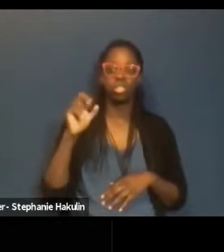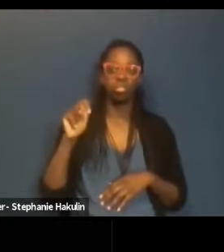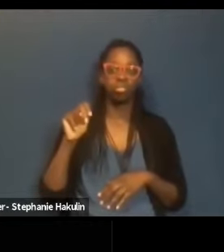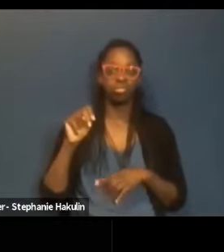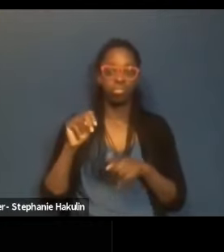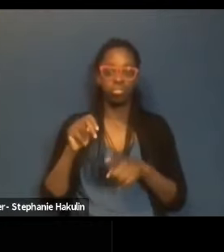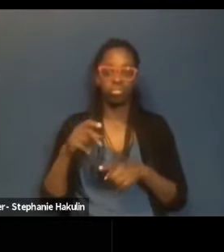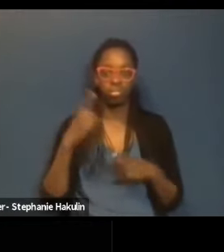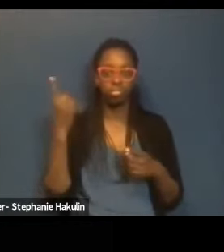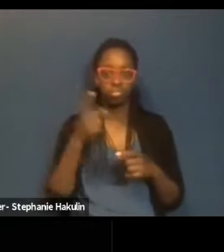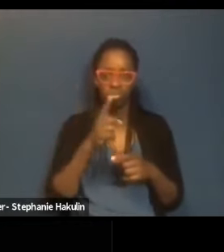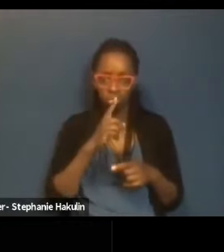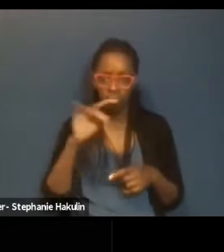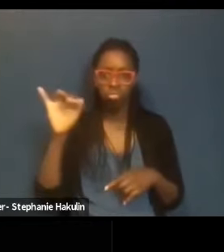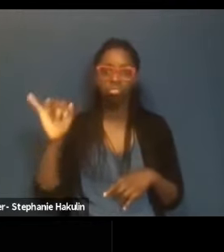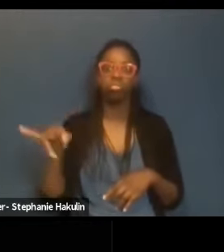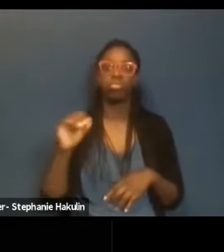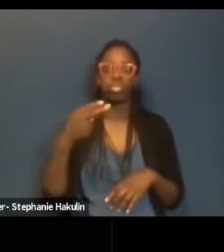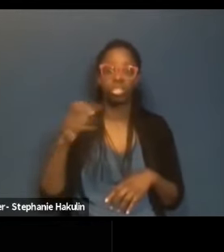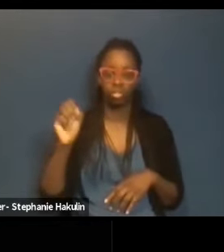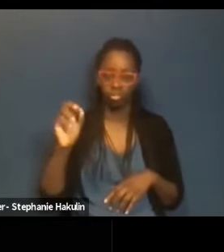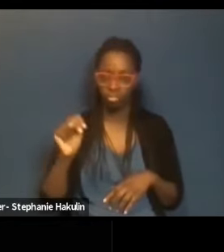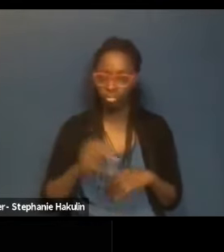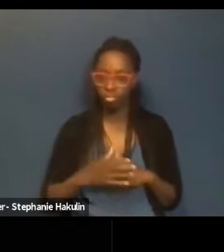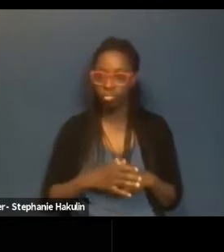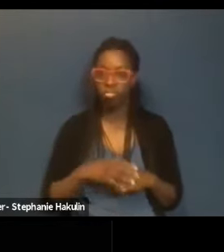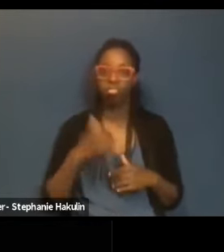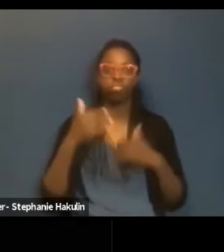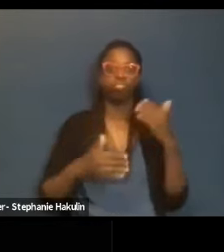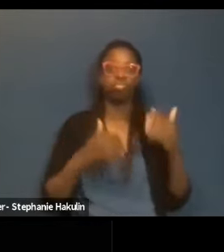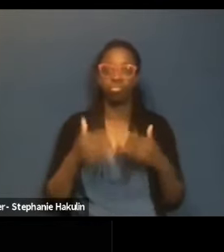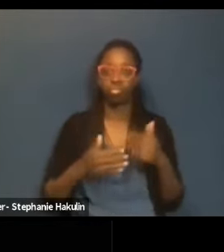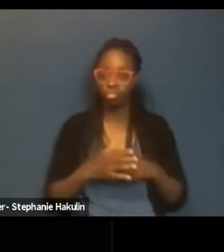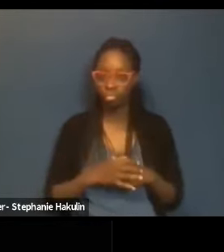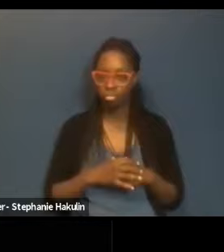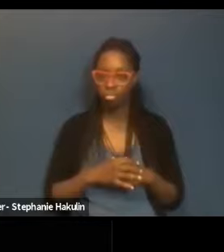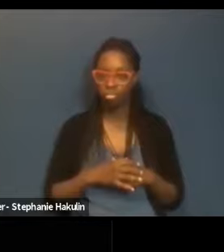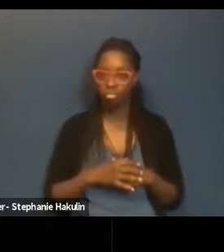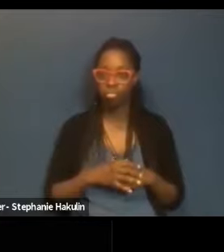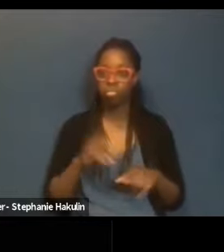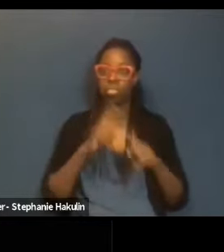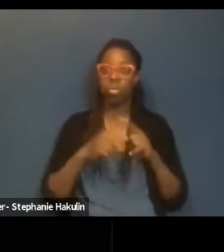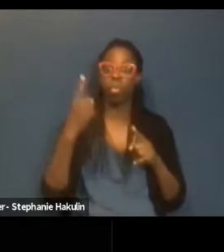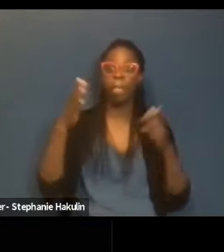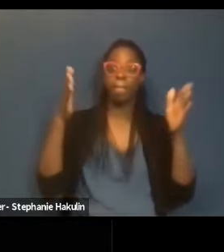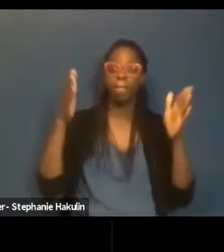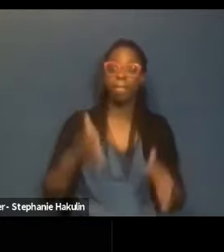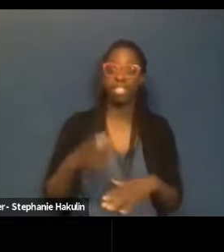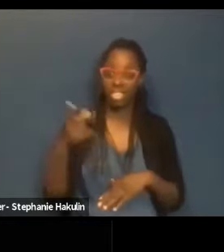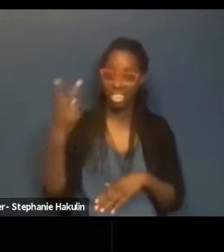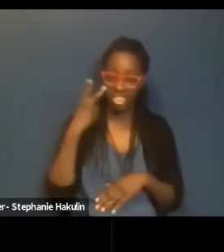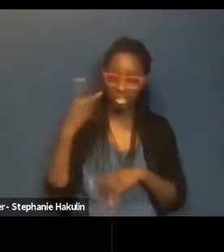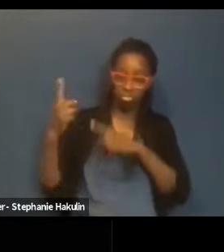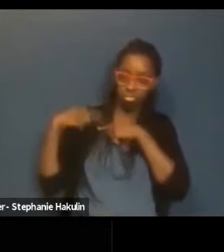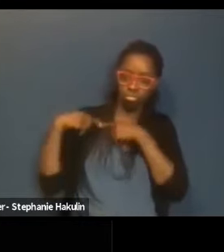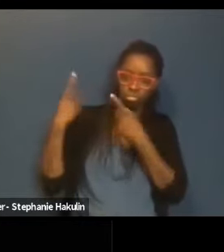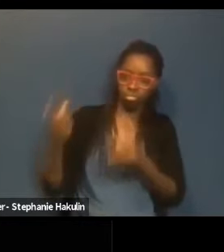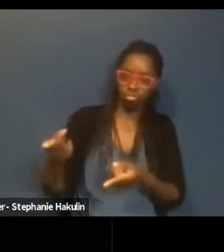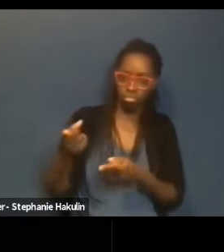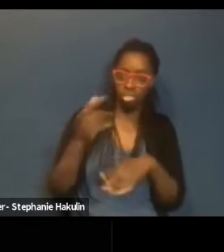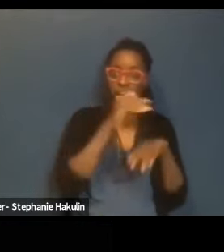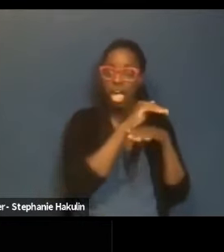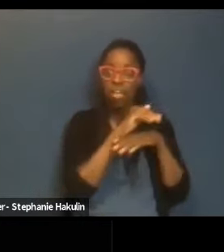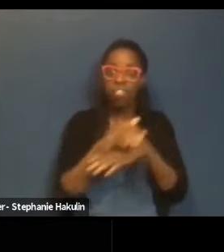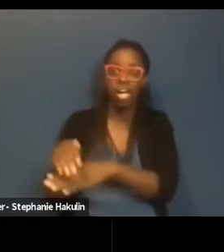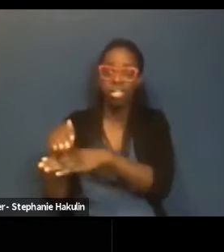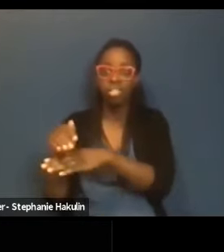rolling because there's somebody who has been gracing your presence all night, brave new voices popping in, holding space